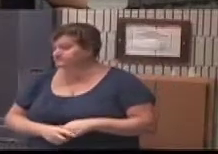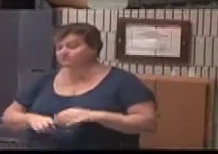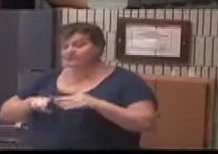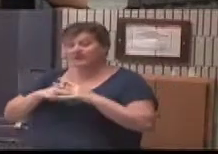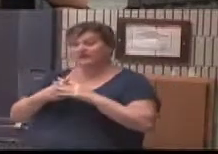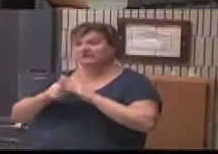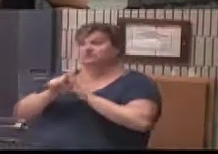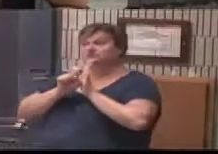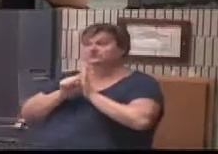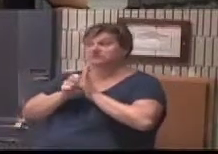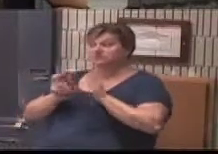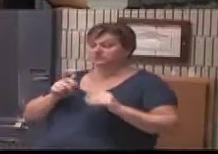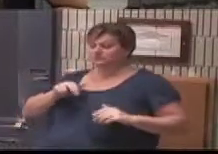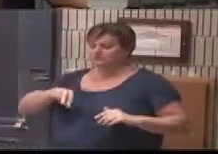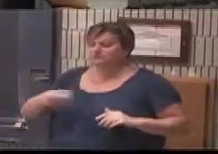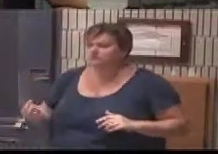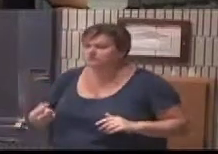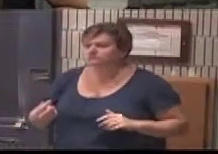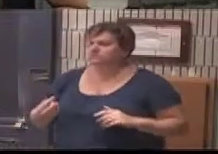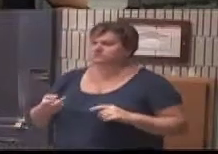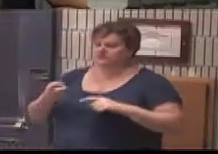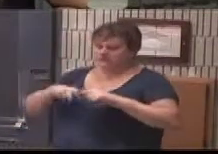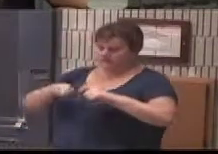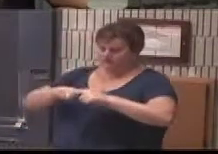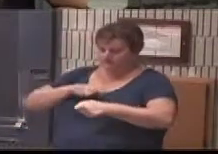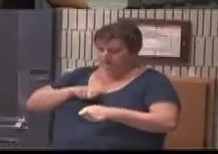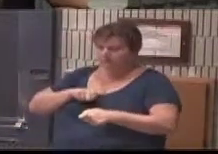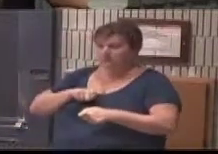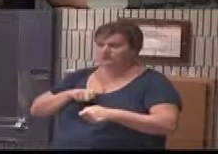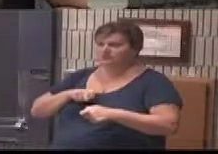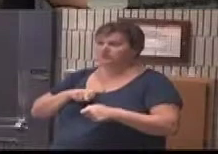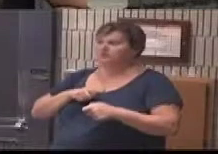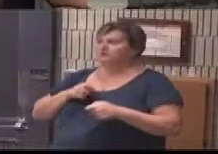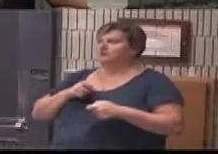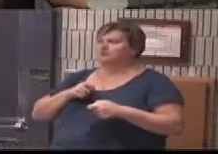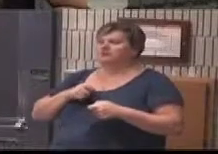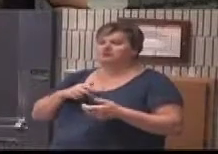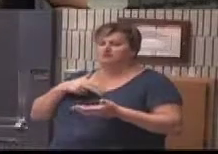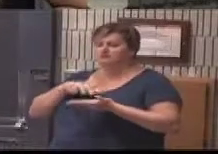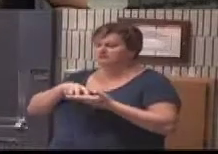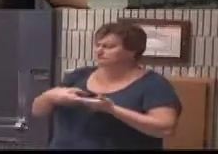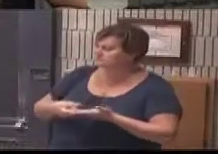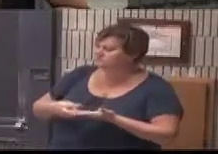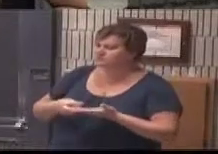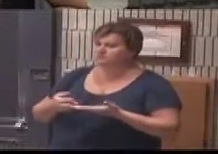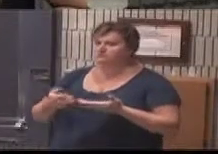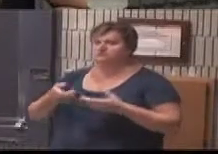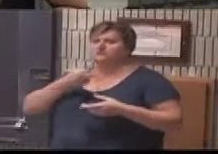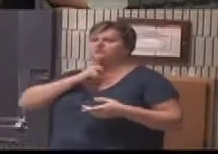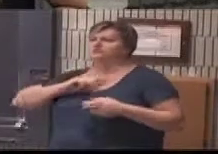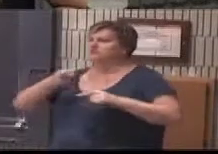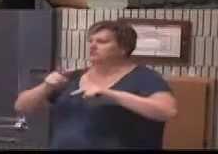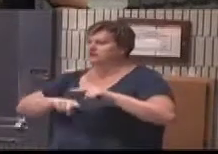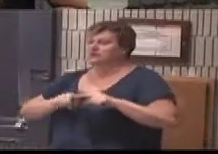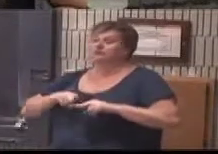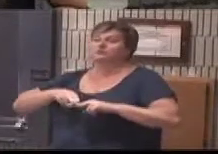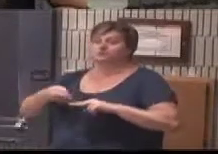symptoms include tripping, difficulty gripping, general clumsiness, difficulty swallowing, and weight